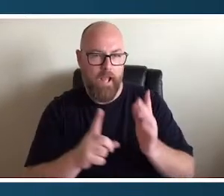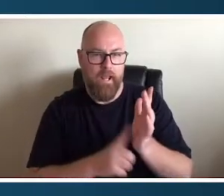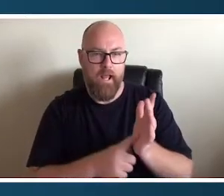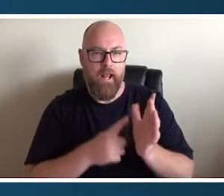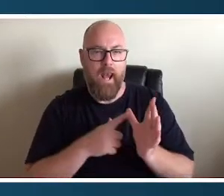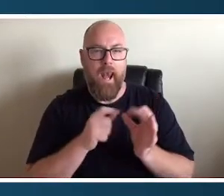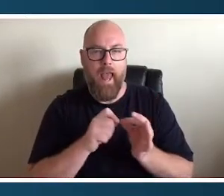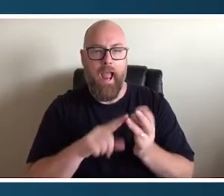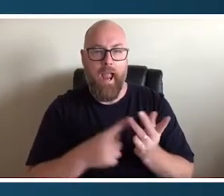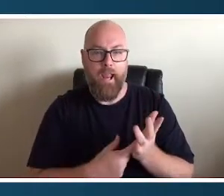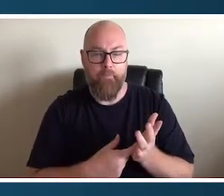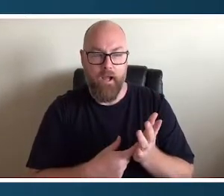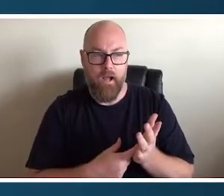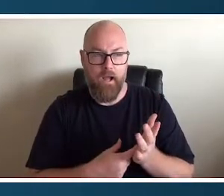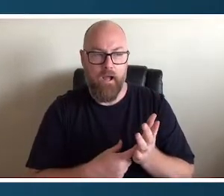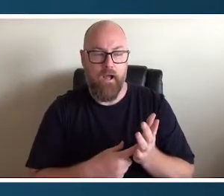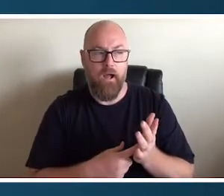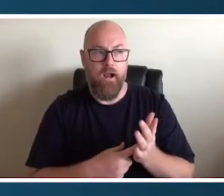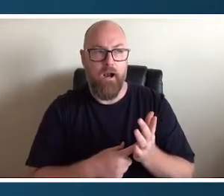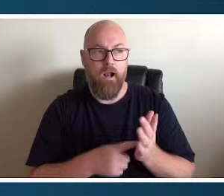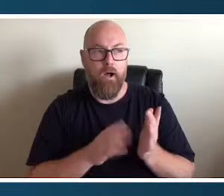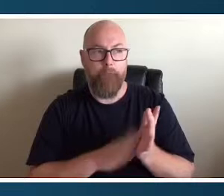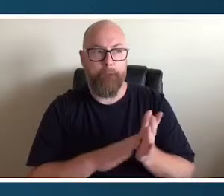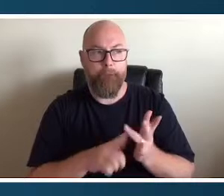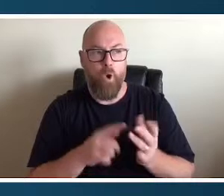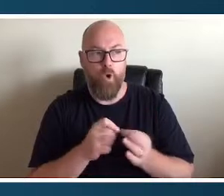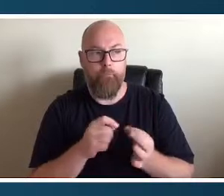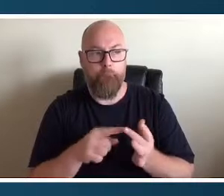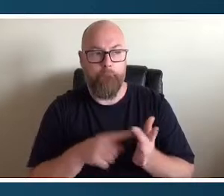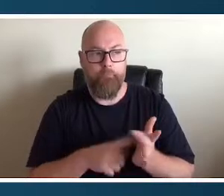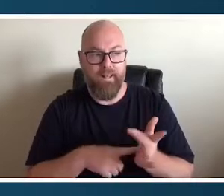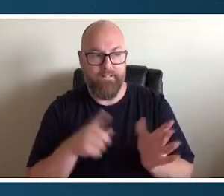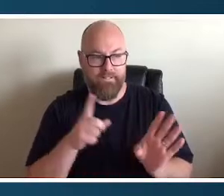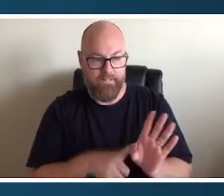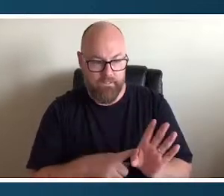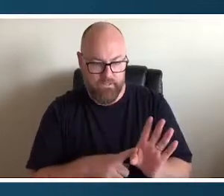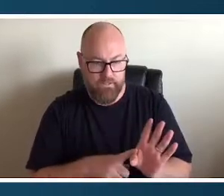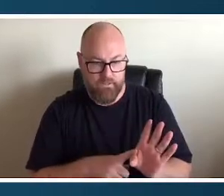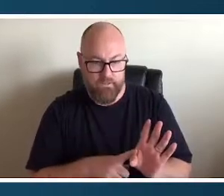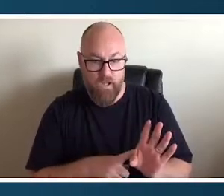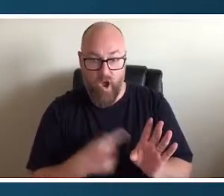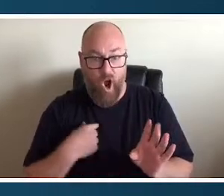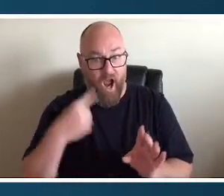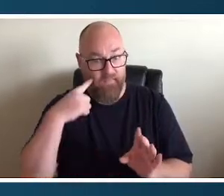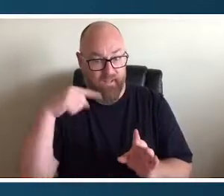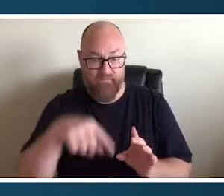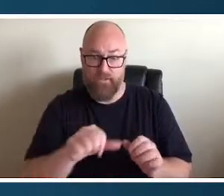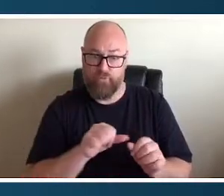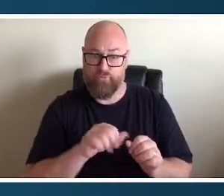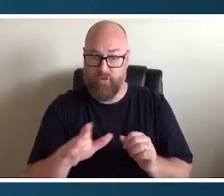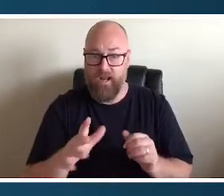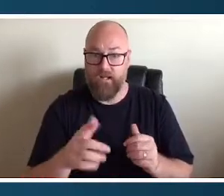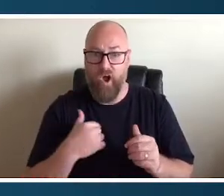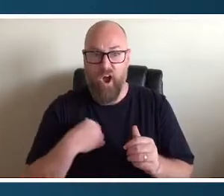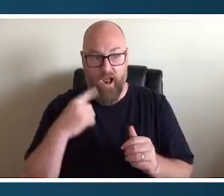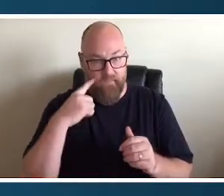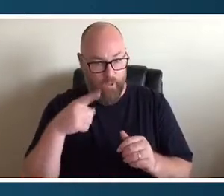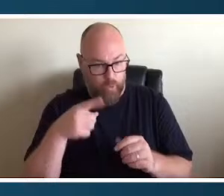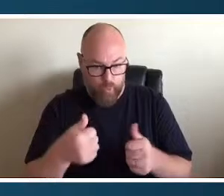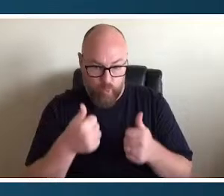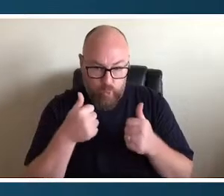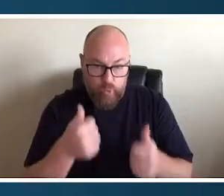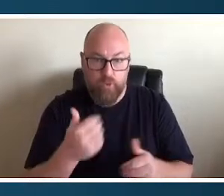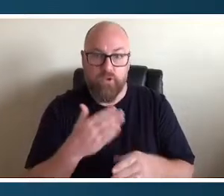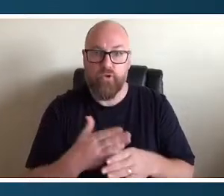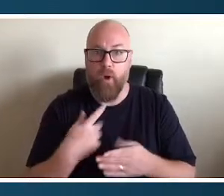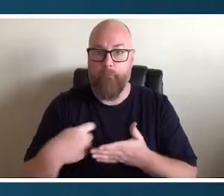pretty wonderful piece of work. And yes, you do us a great favor by paying us more than we